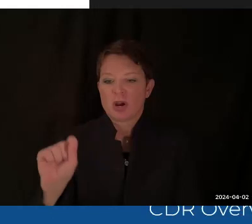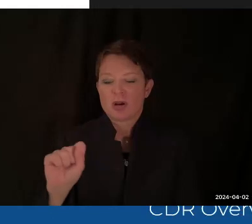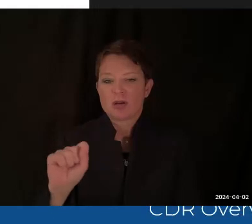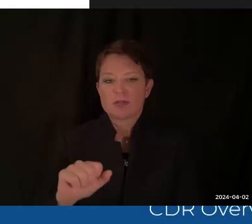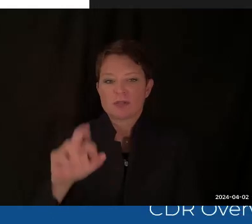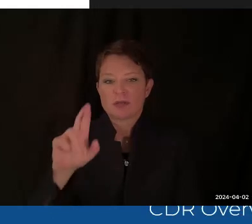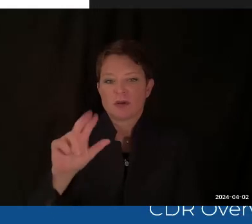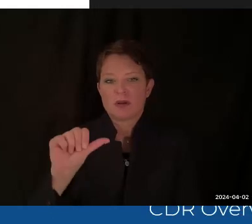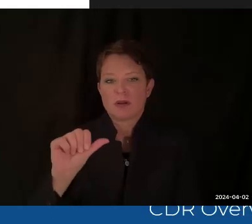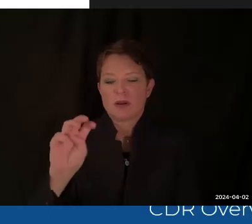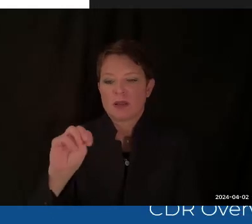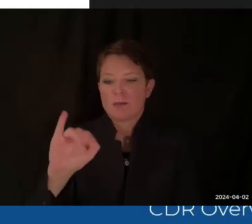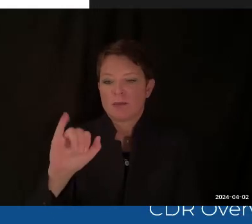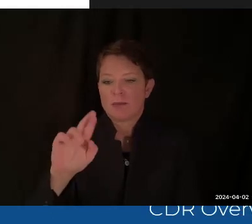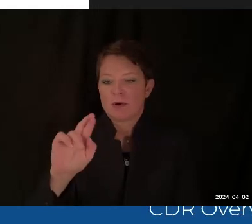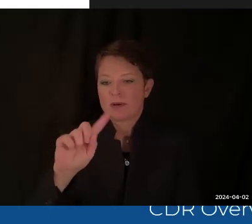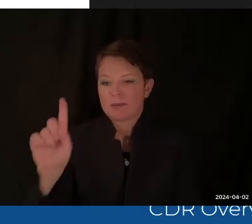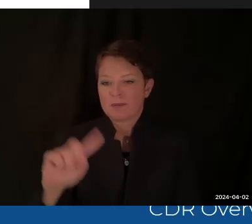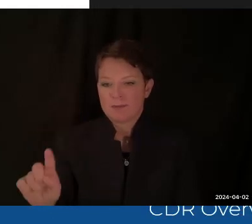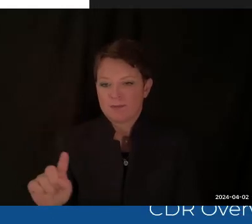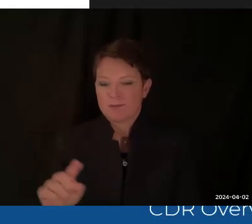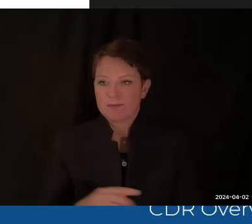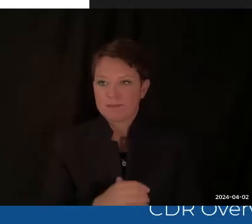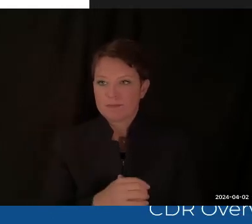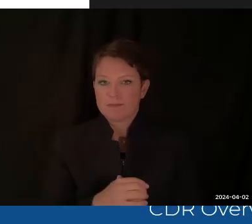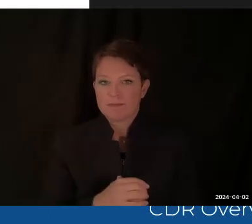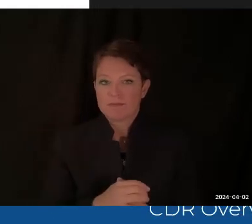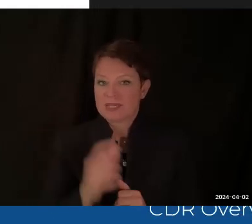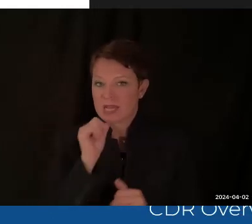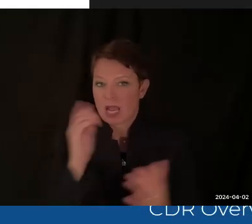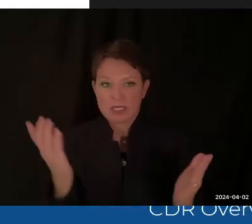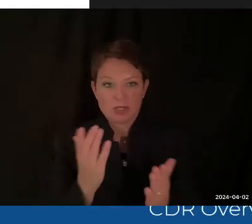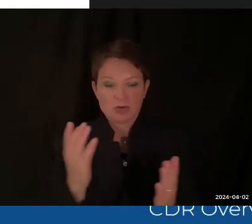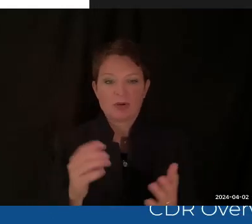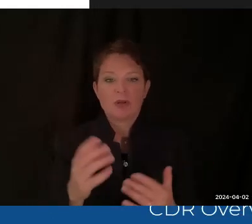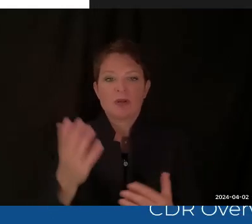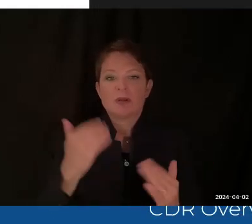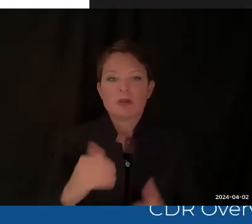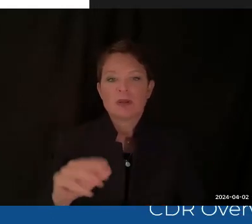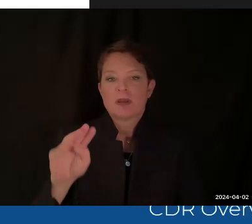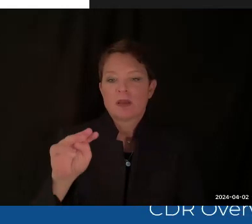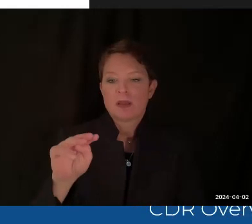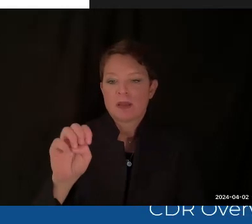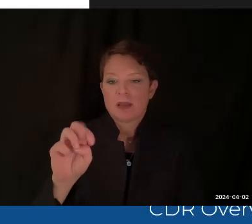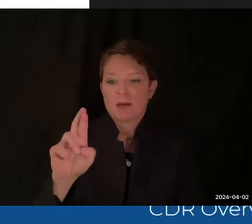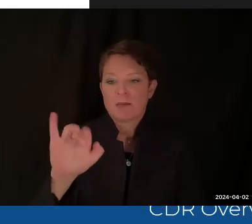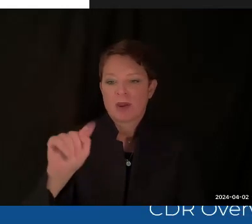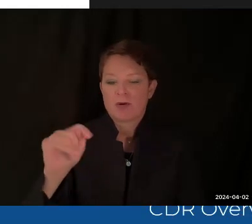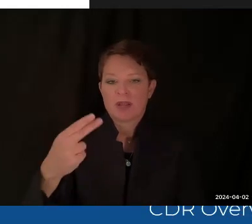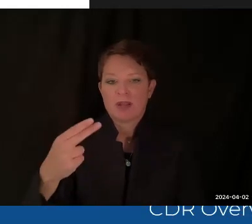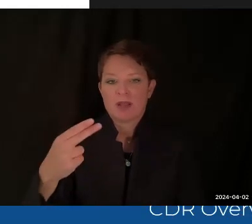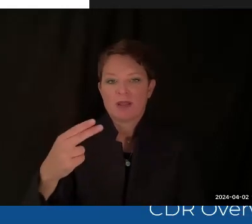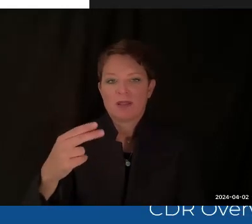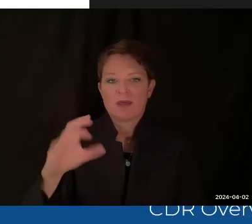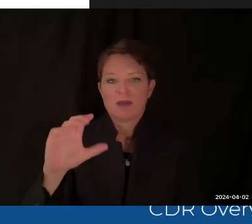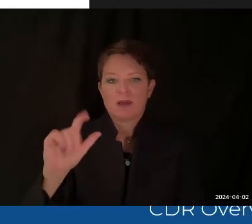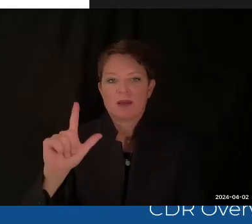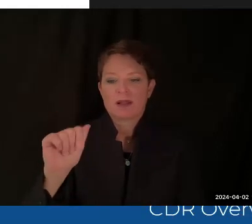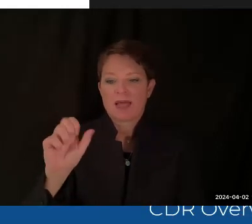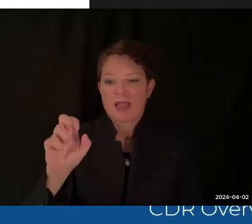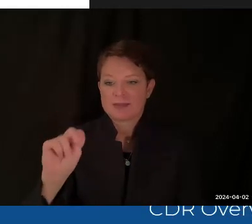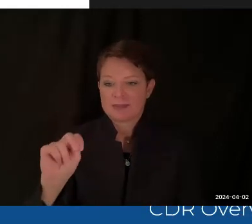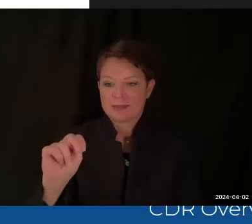Next is Charles Ramirez. Although I'm not seeing them in the chat. We'll try Meredith